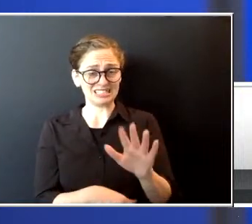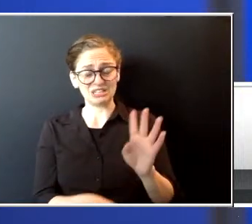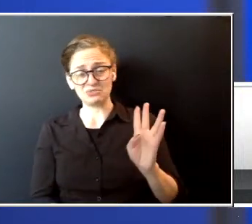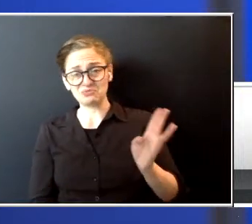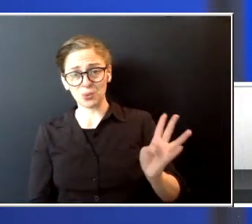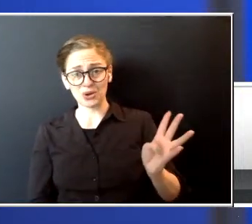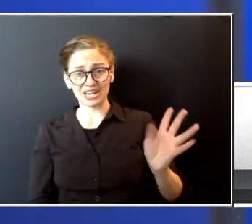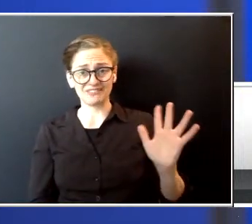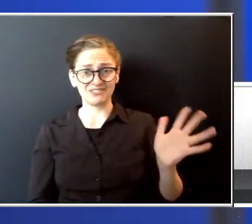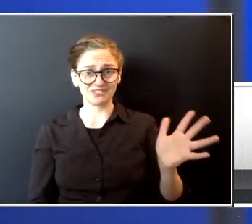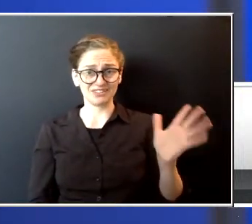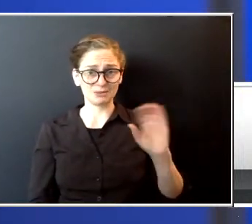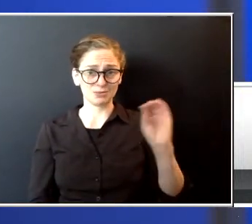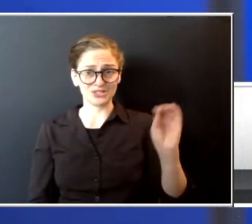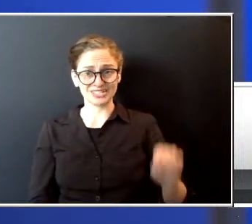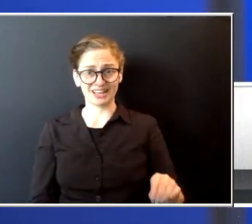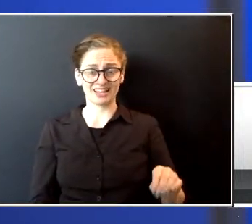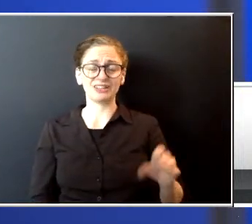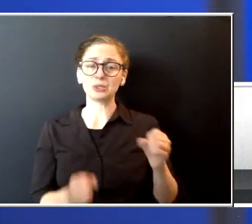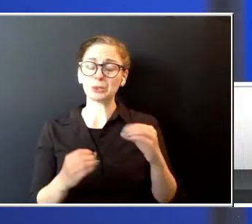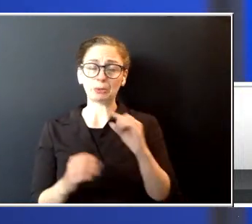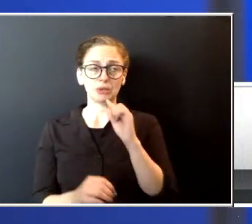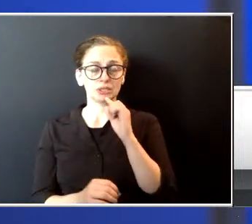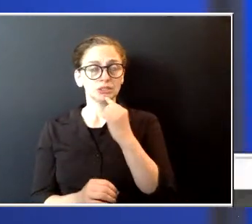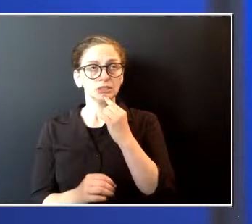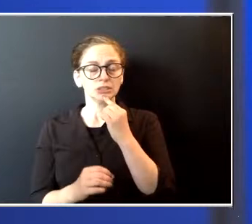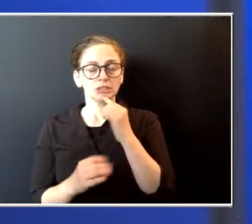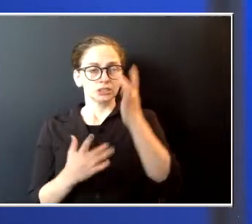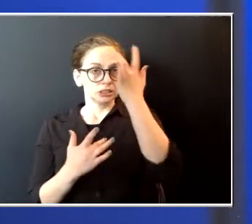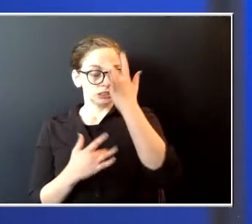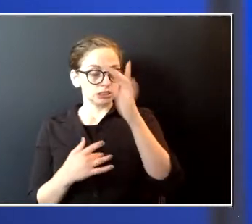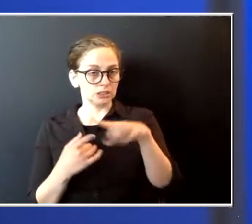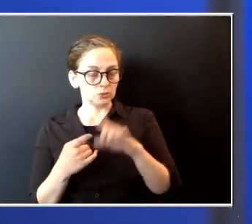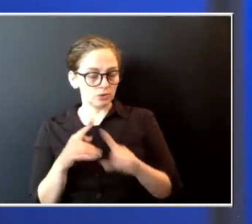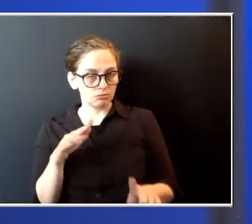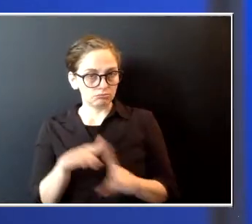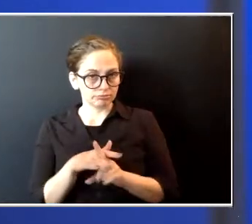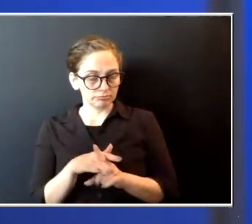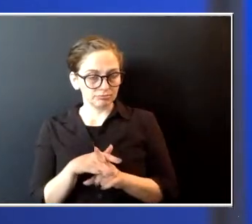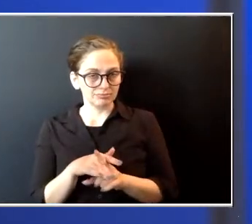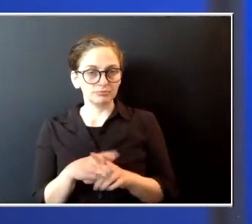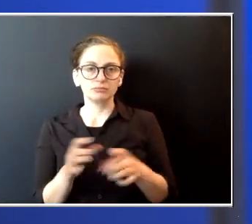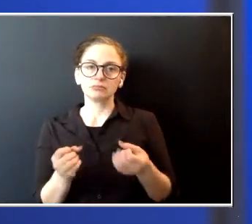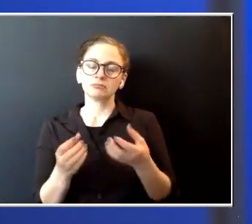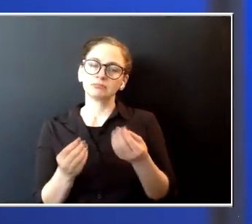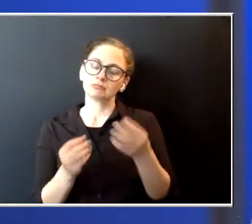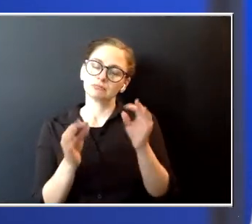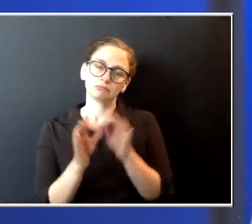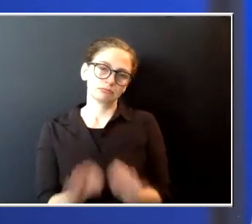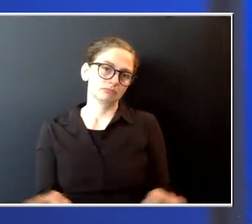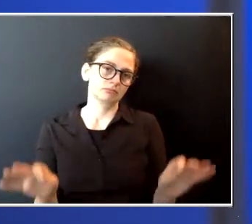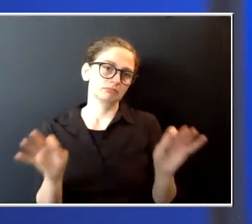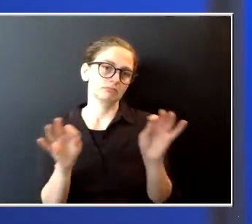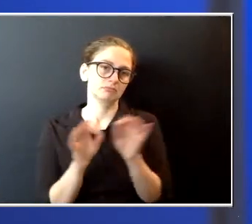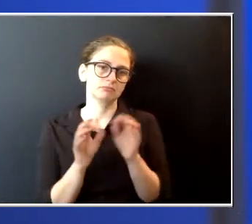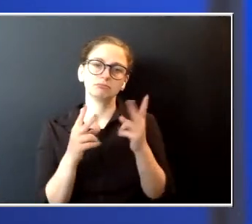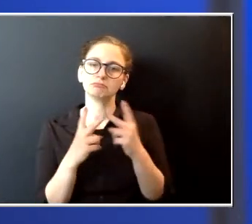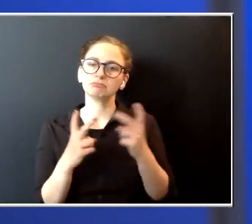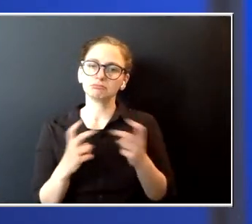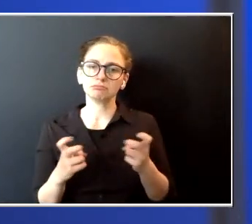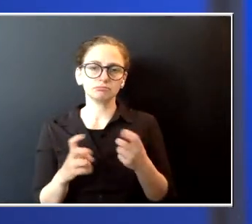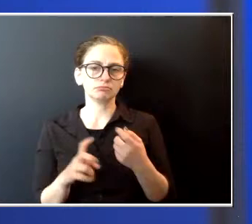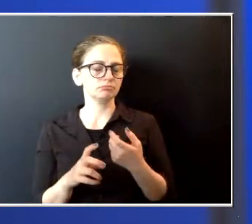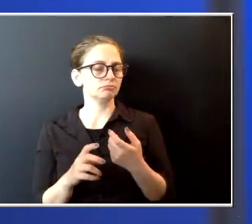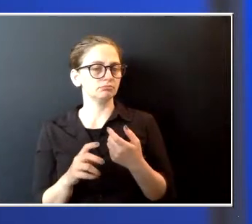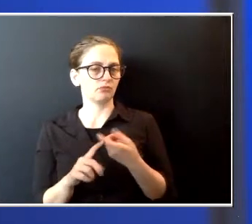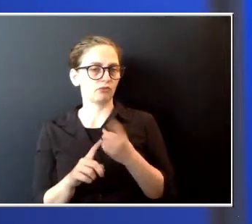this. It's really a serious disease when it's present. And so it's really important to get evaluated by your primary care physician. We have so many patients that